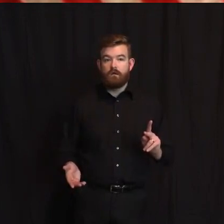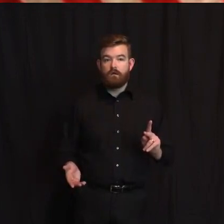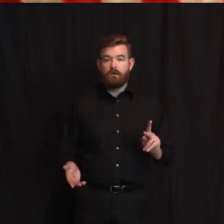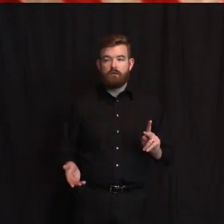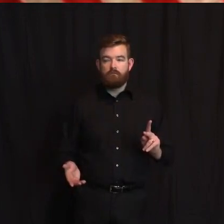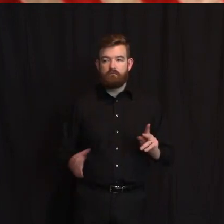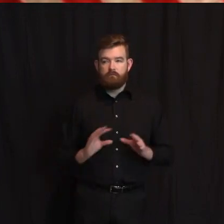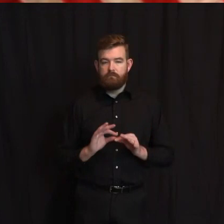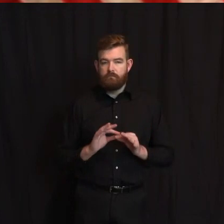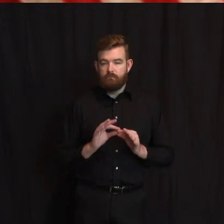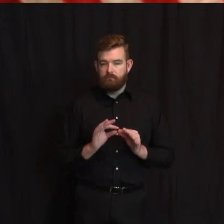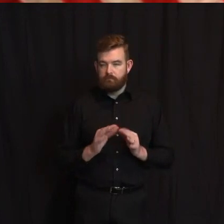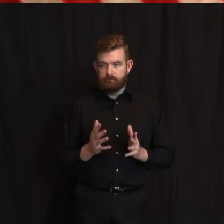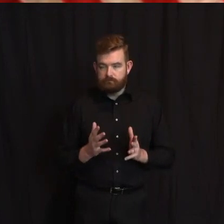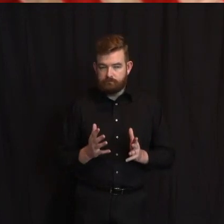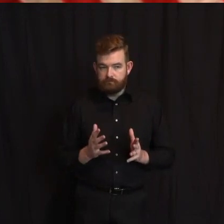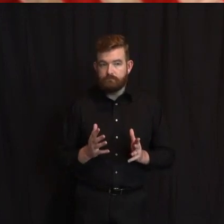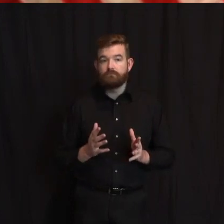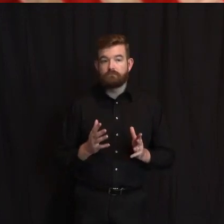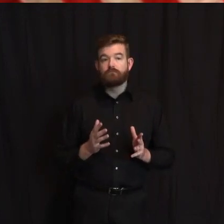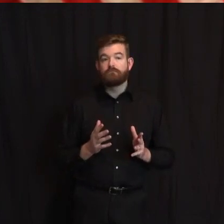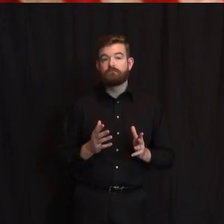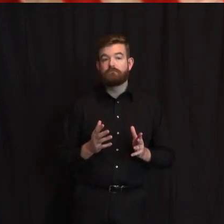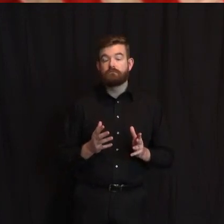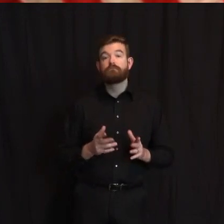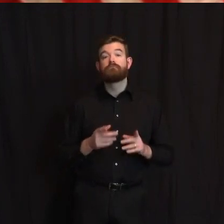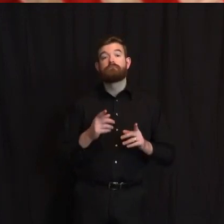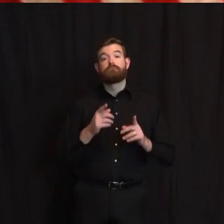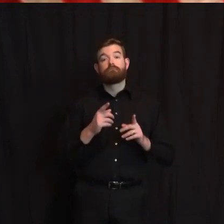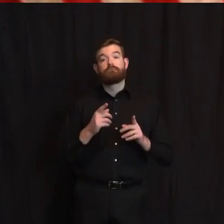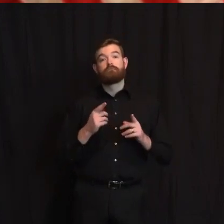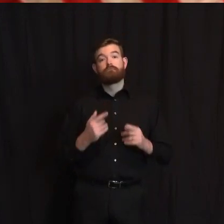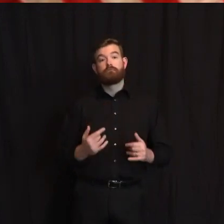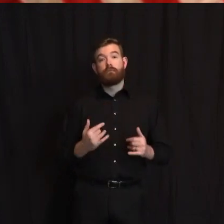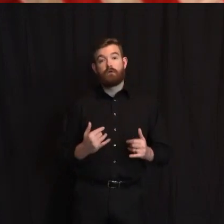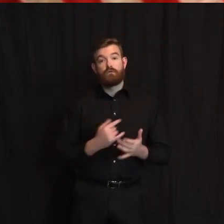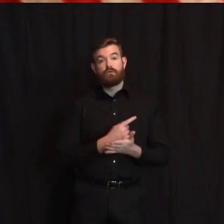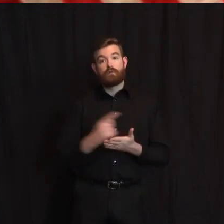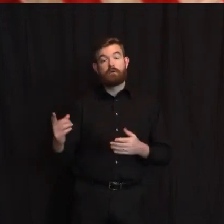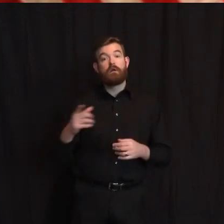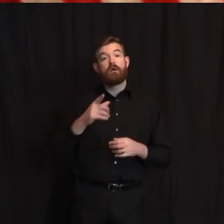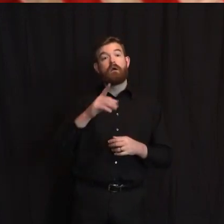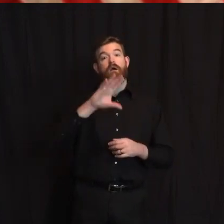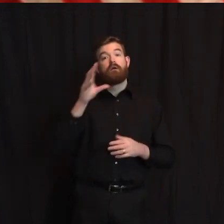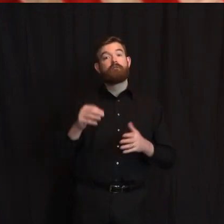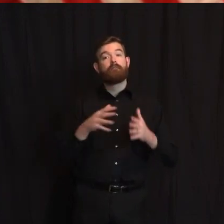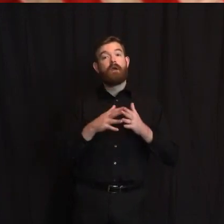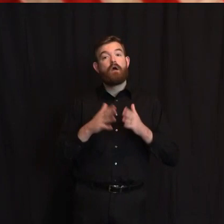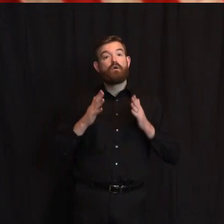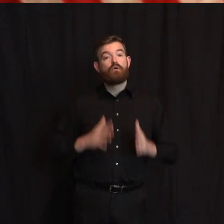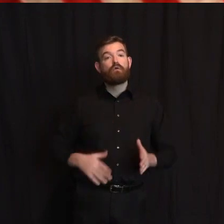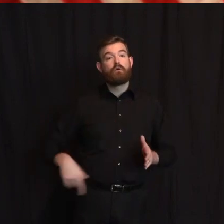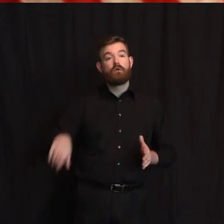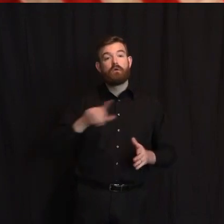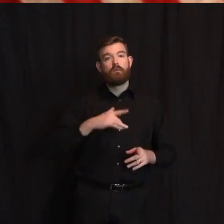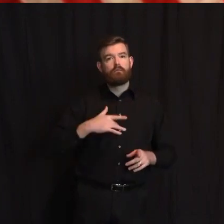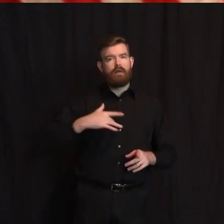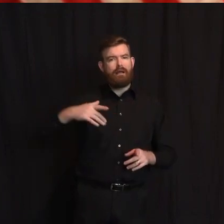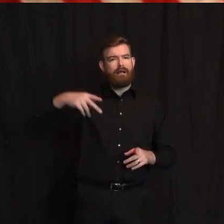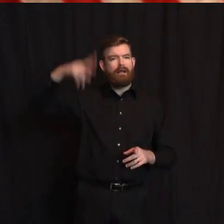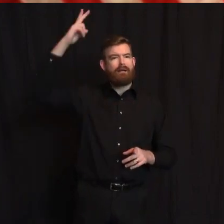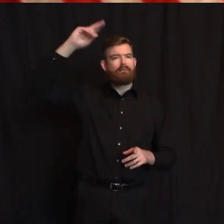have been previewing this week, the African American numbers are running about 50% higher